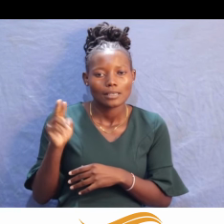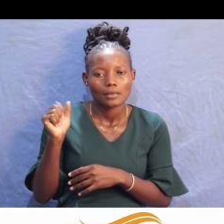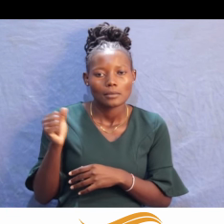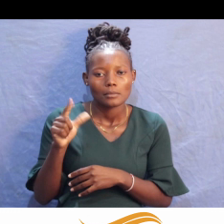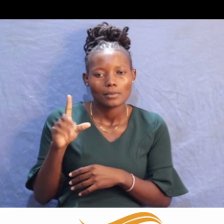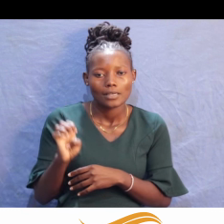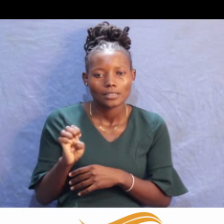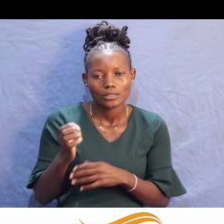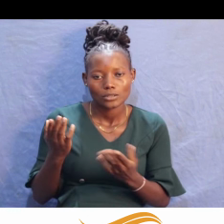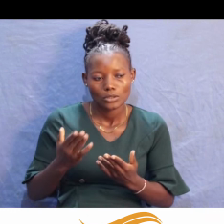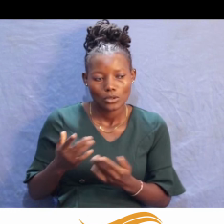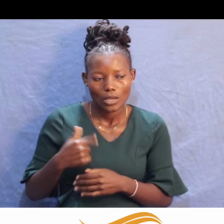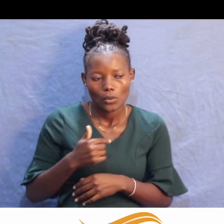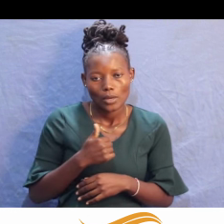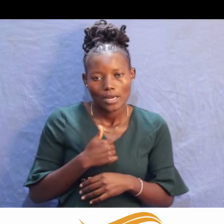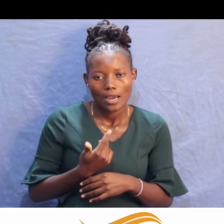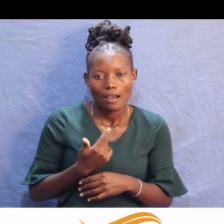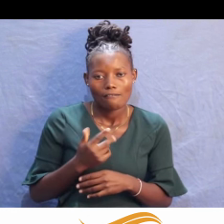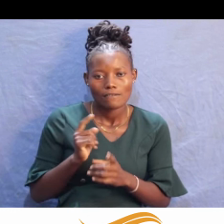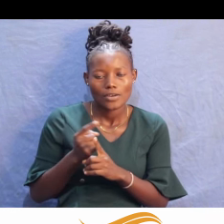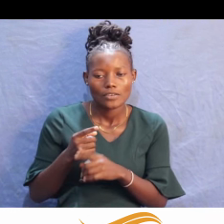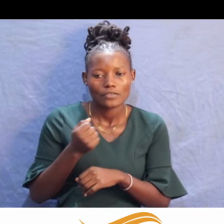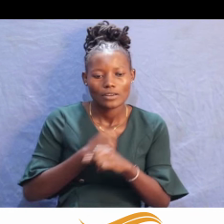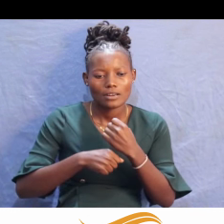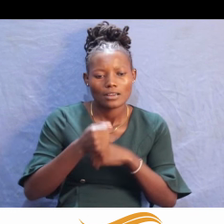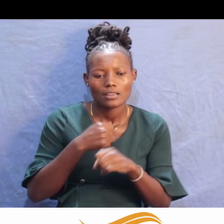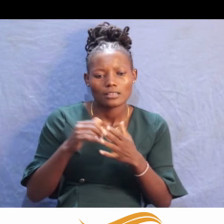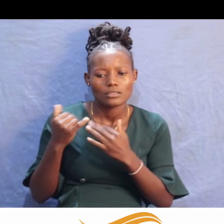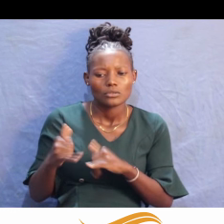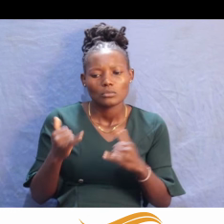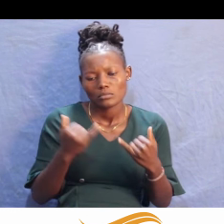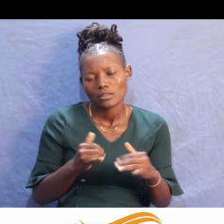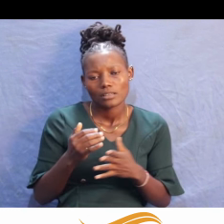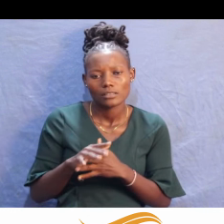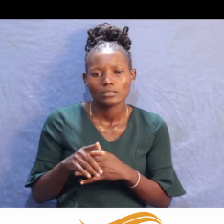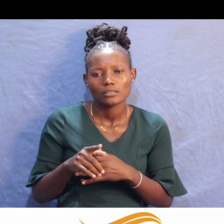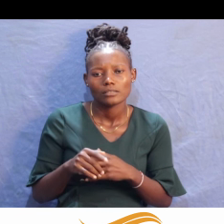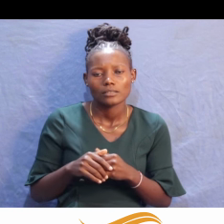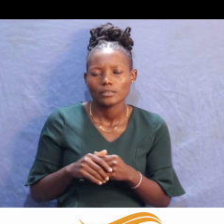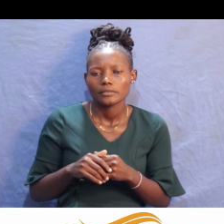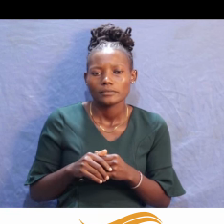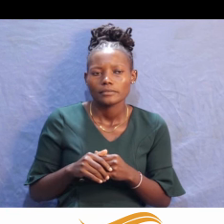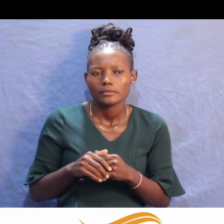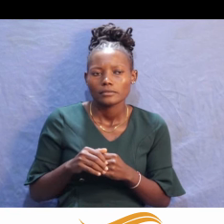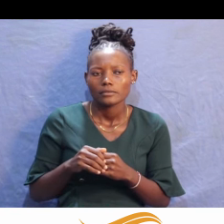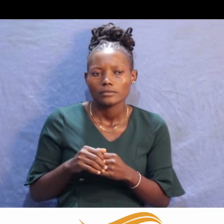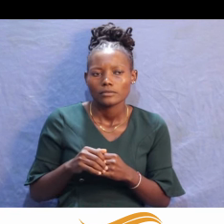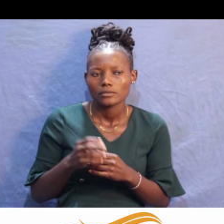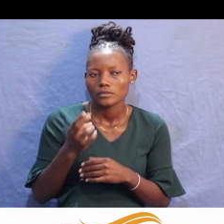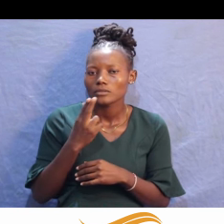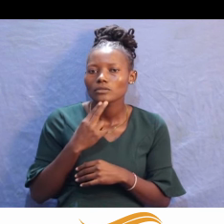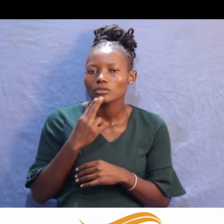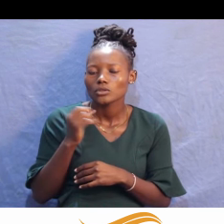Whereas moderate to mild exercise, you don't deplete your muscle sugar, the sugar or glucose in your muscles.